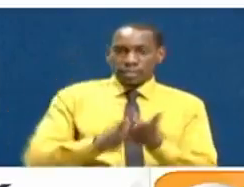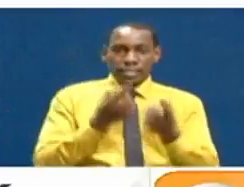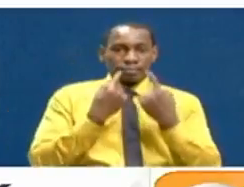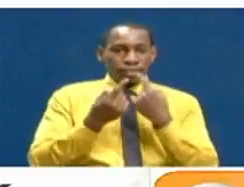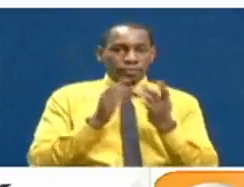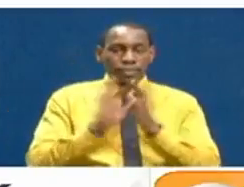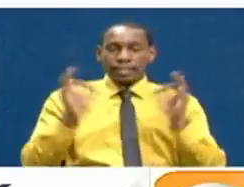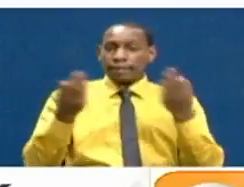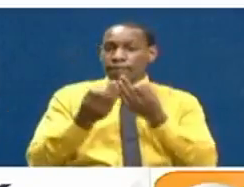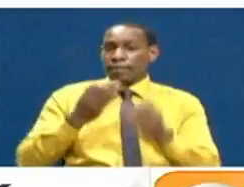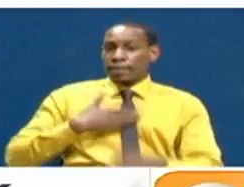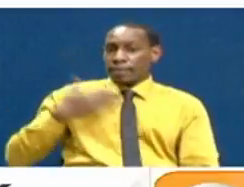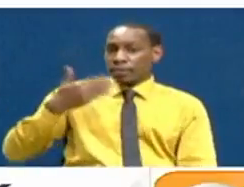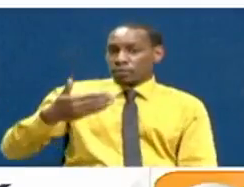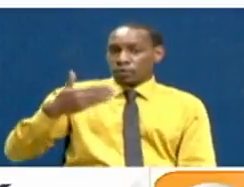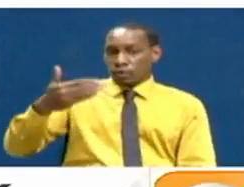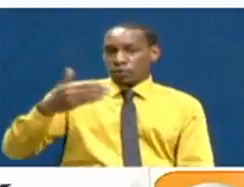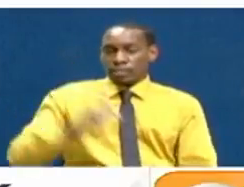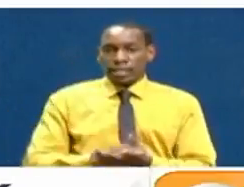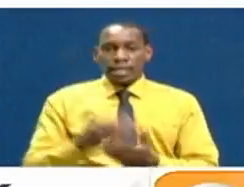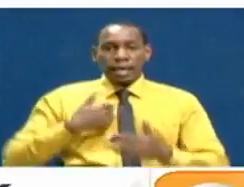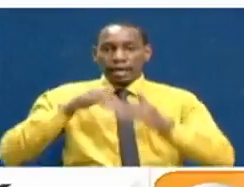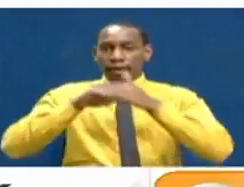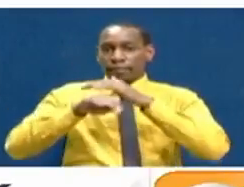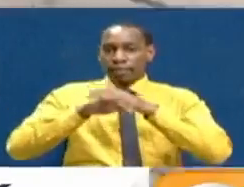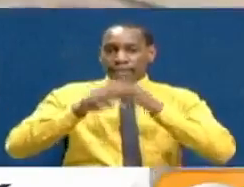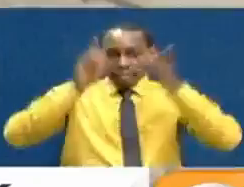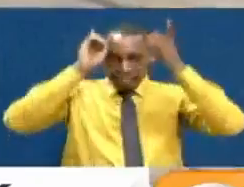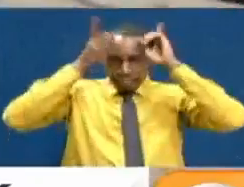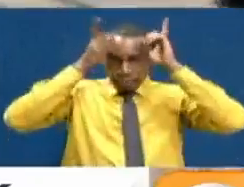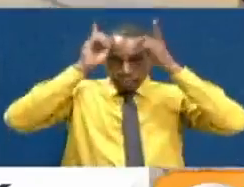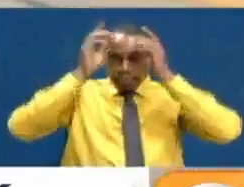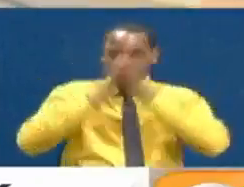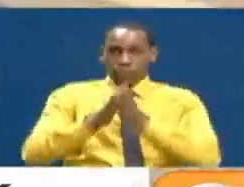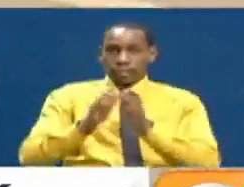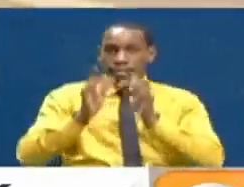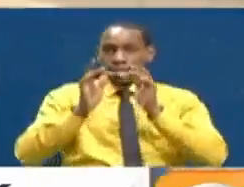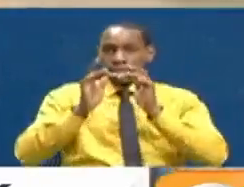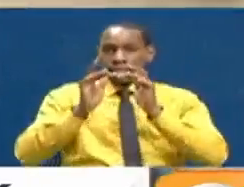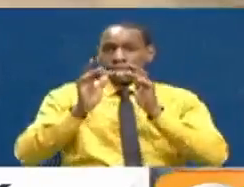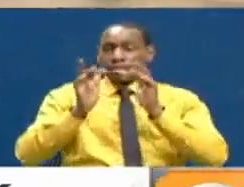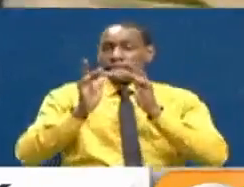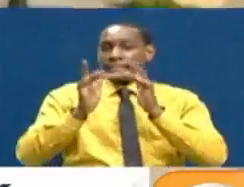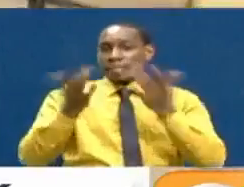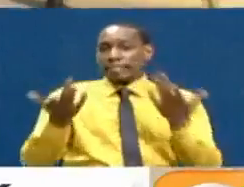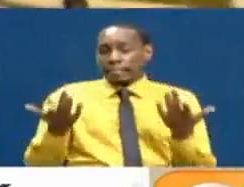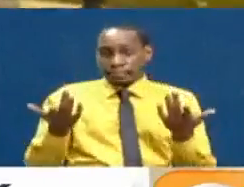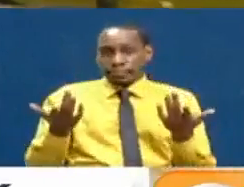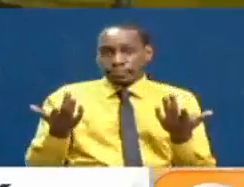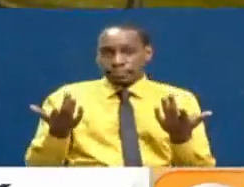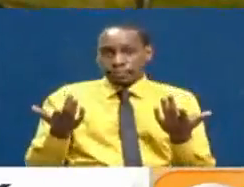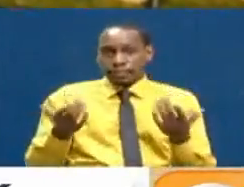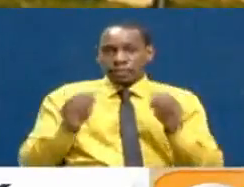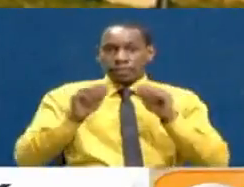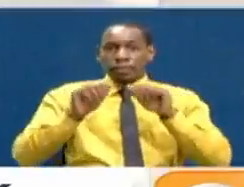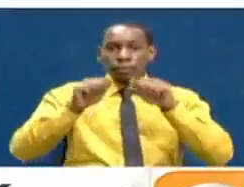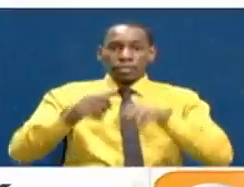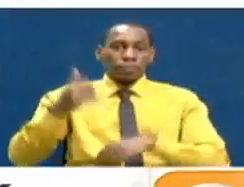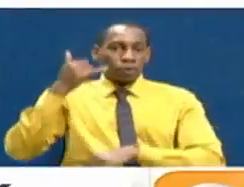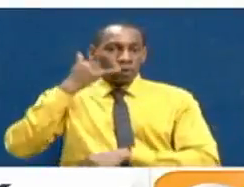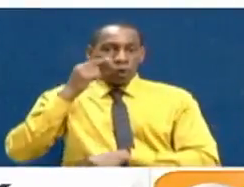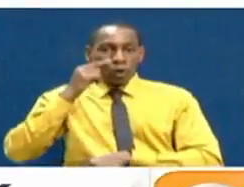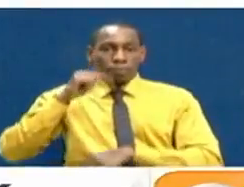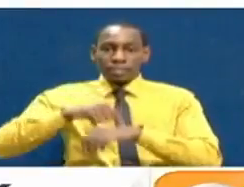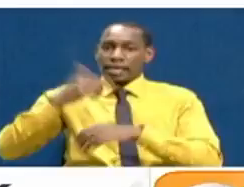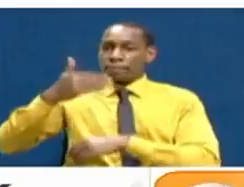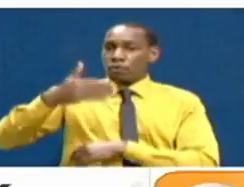my family a lot. I have access to Wi-Fi and internet, so I call home all the